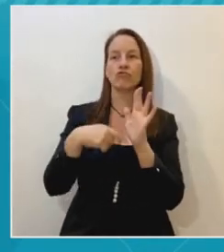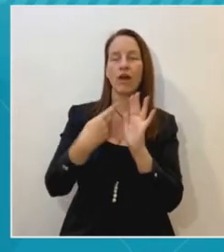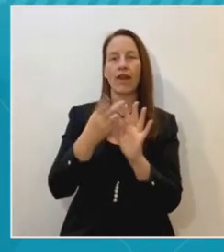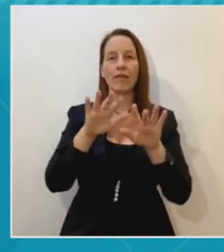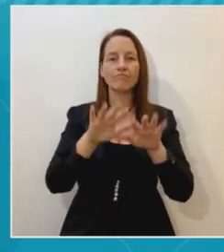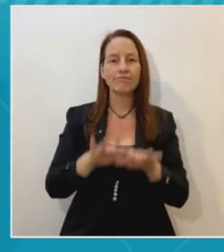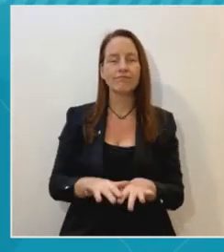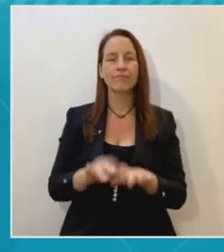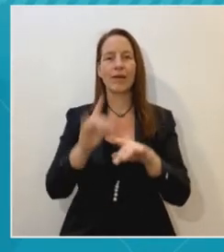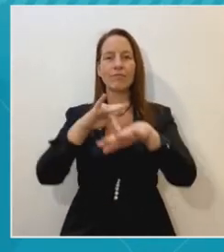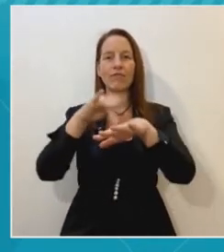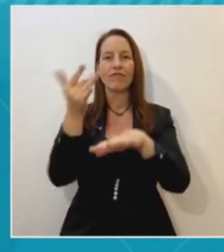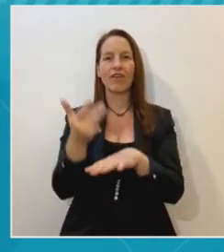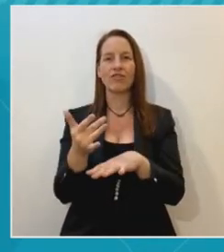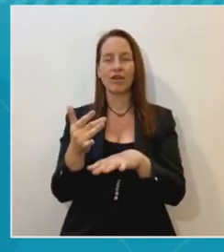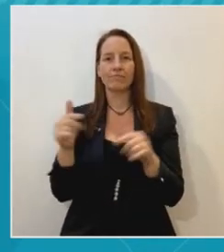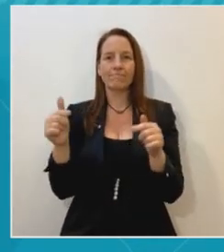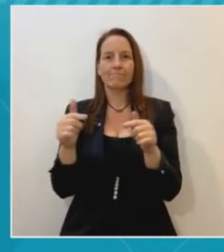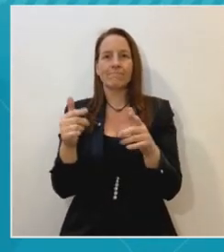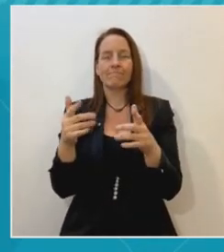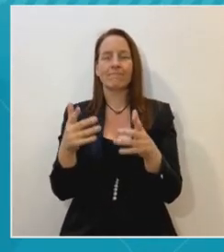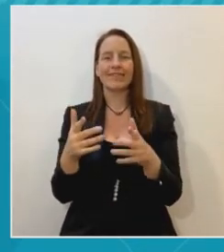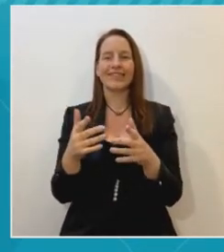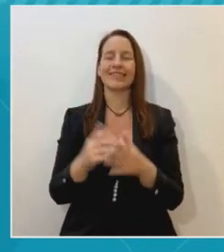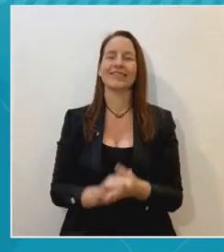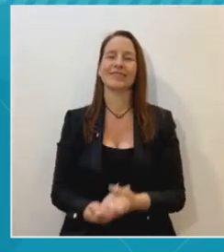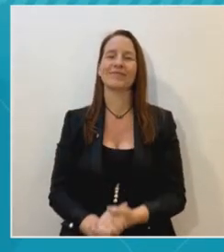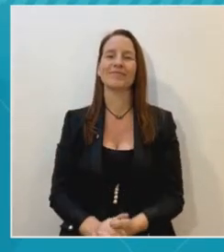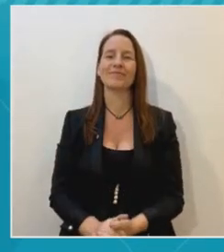Crisis, Simon McKennis.